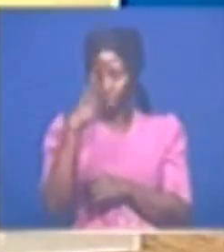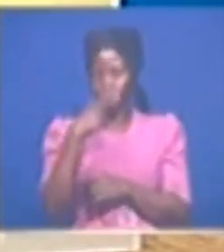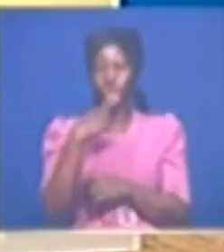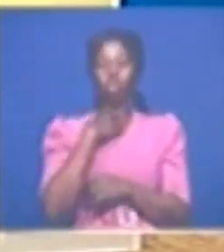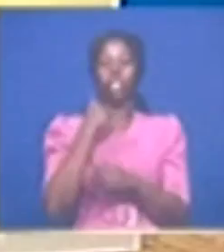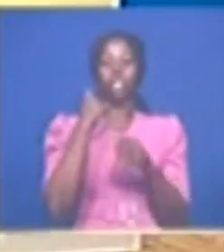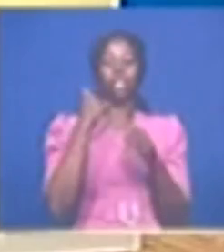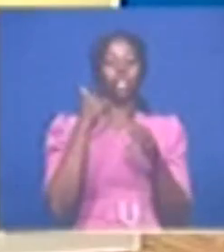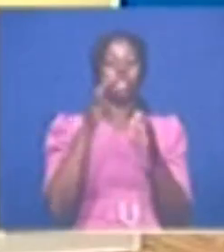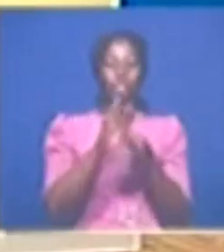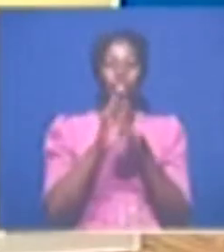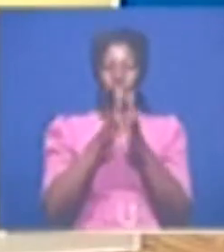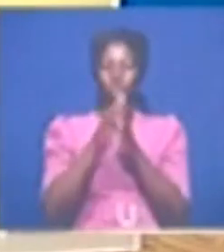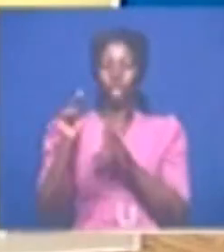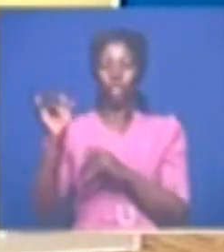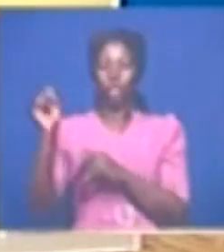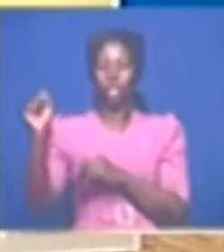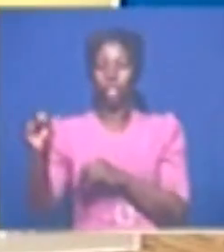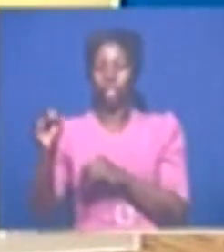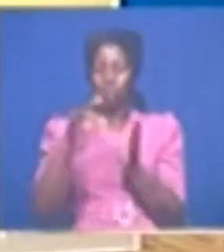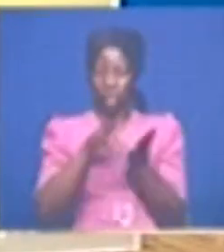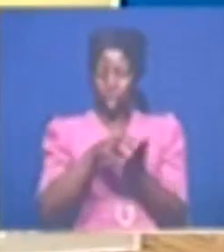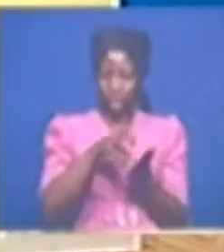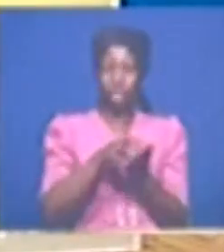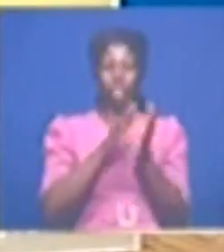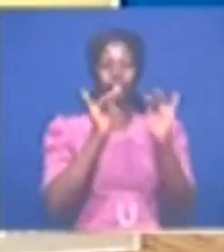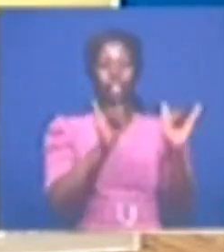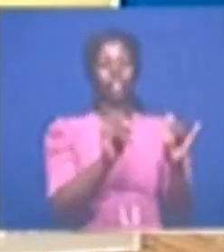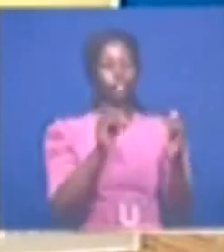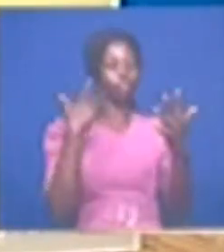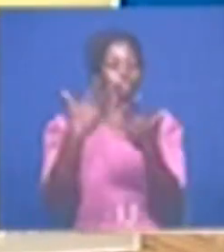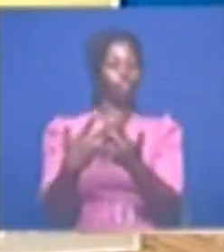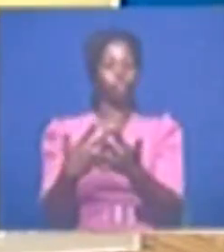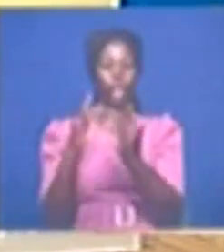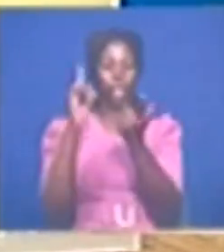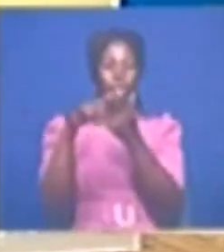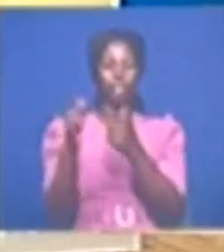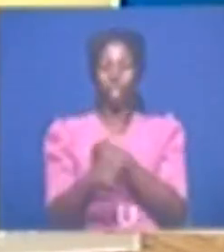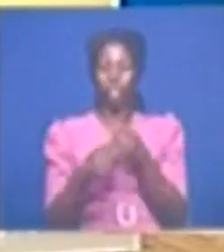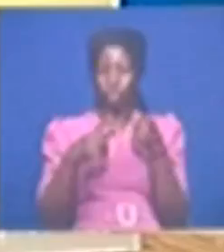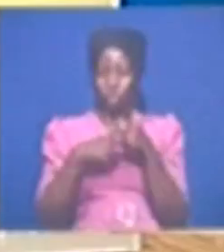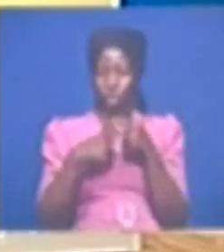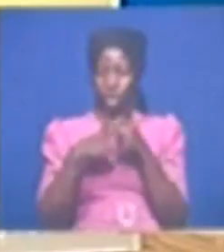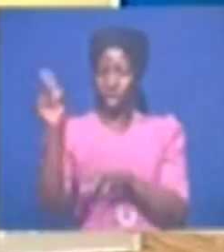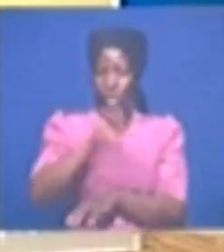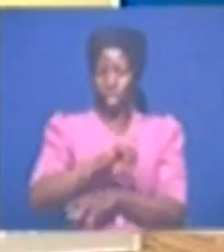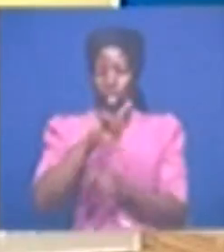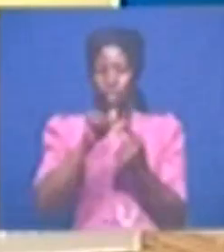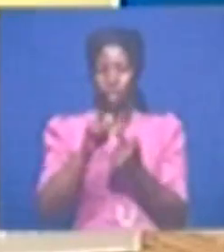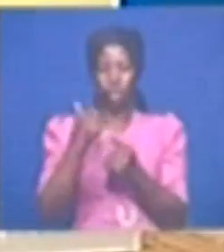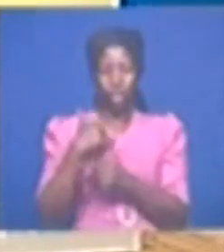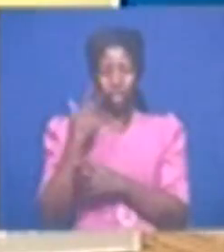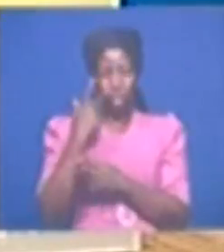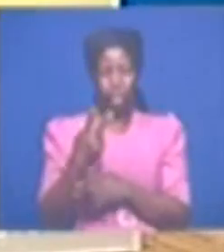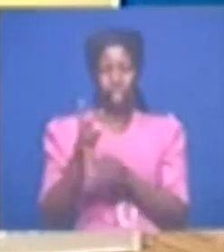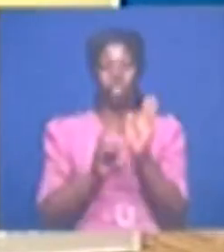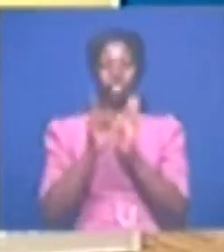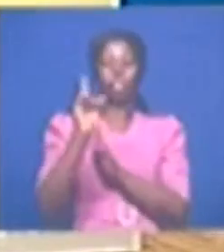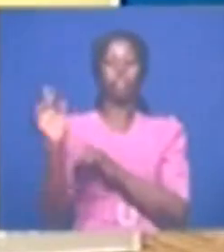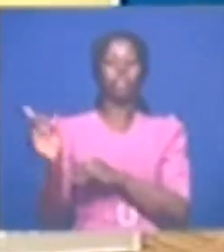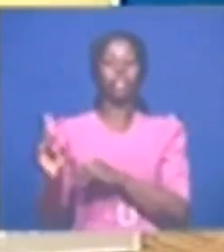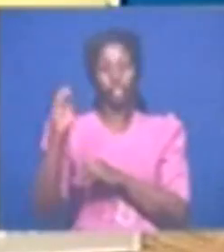at NYS will remain in police custody until July. It is also a day when we have seen developments with the Ministry of